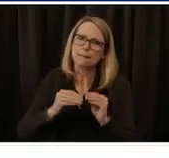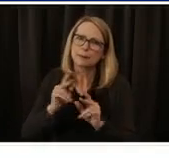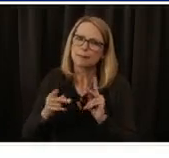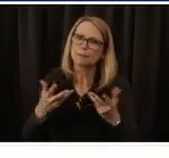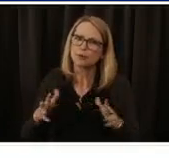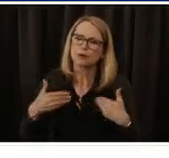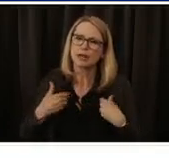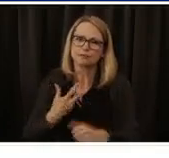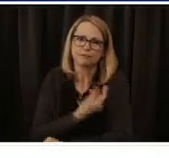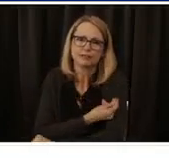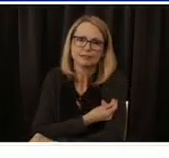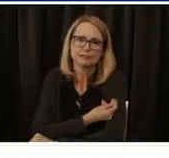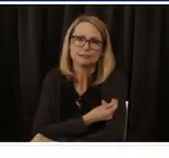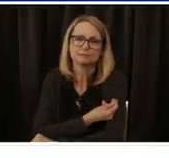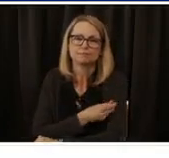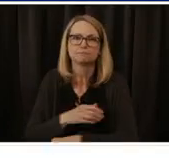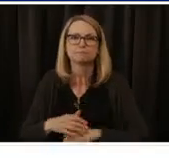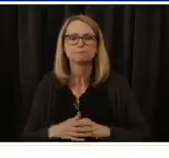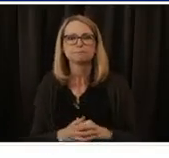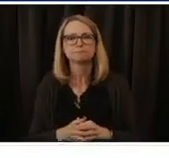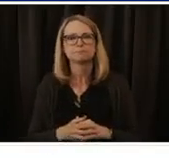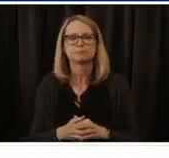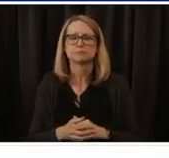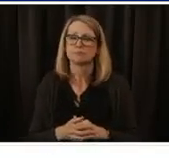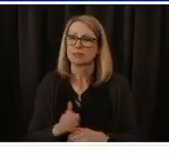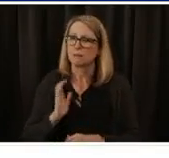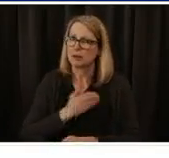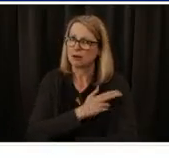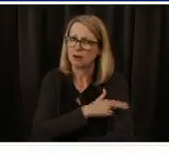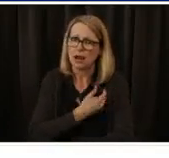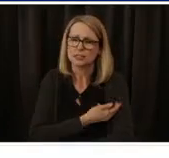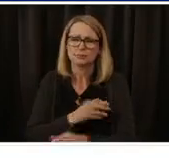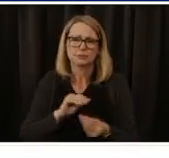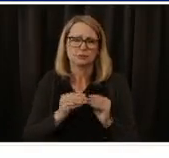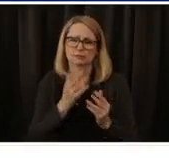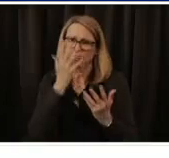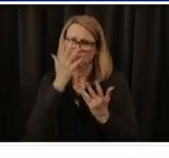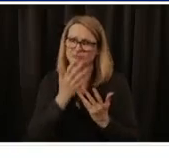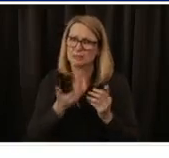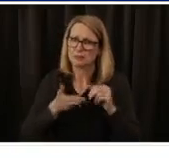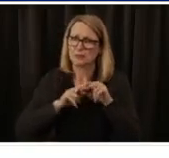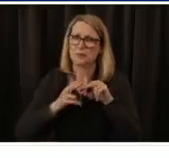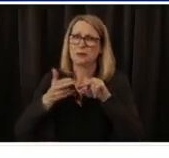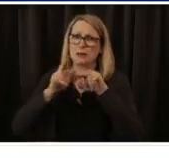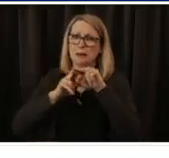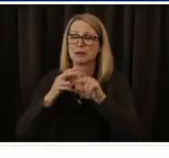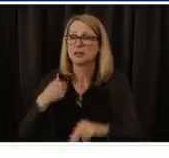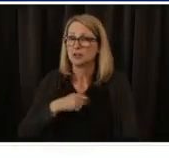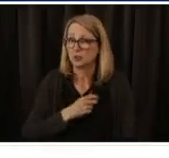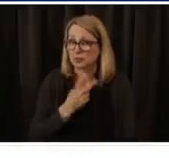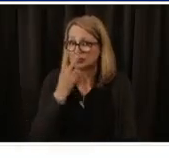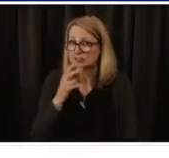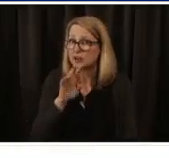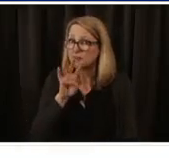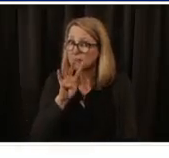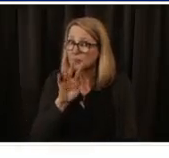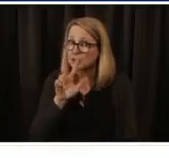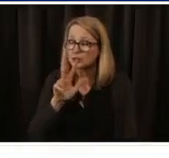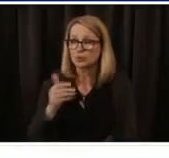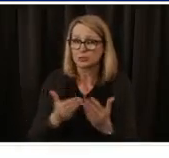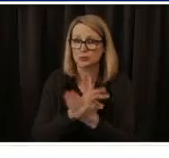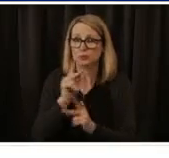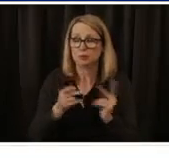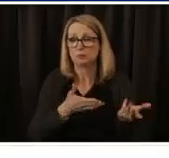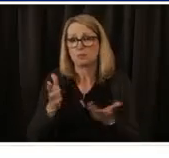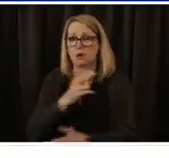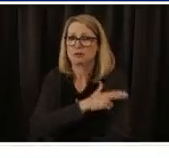Our hospitalization trends, unfortunately, do continue to increase. As the Governor mentioned, we did see a single day increase of 43 hospitalizations today